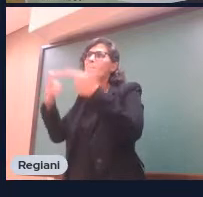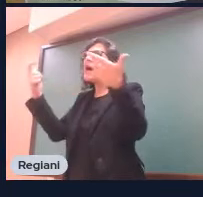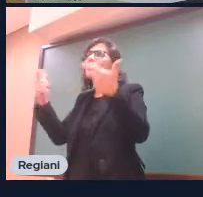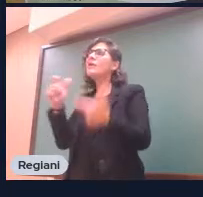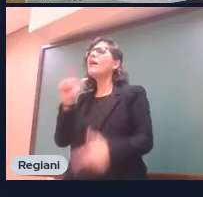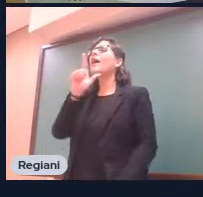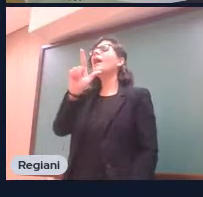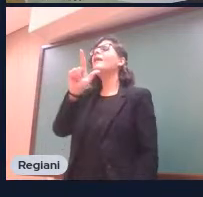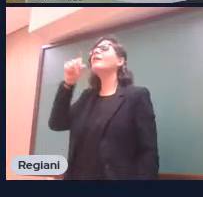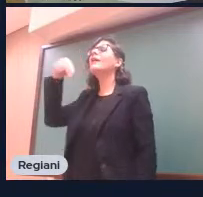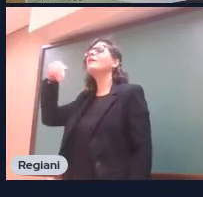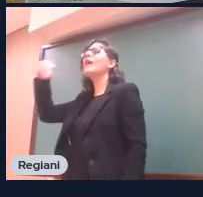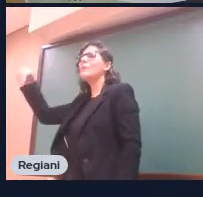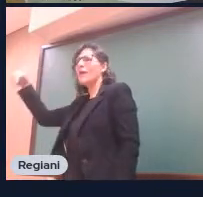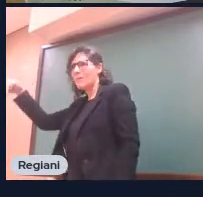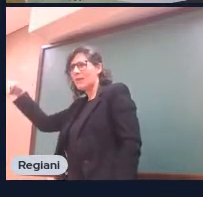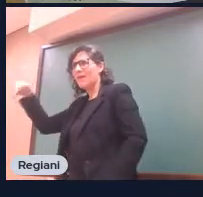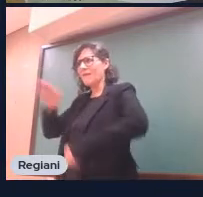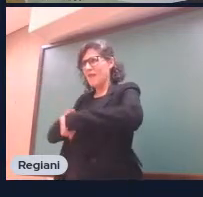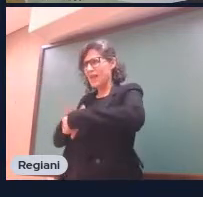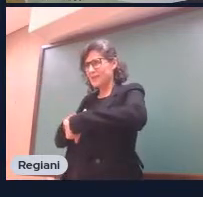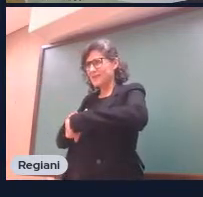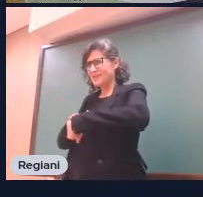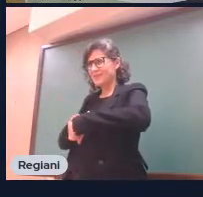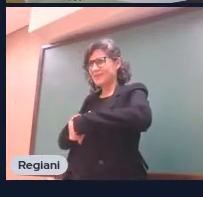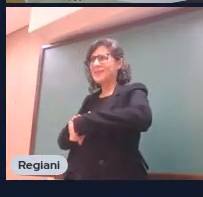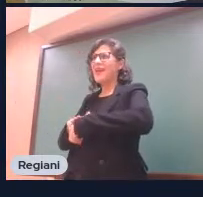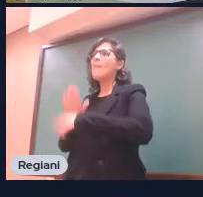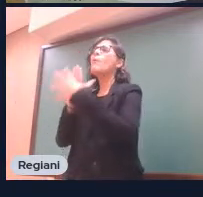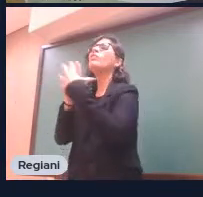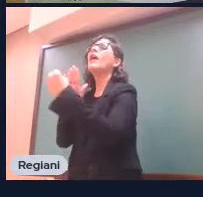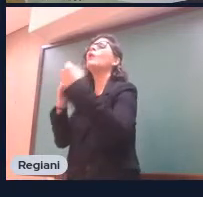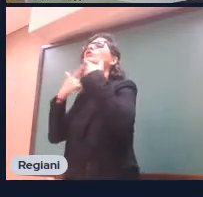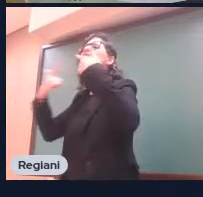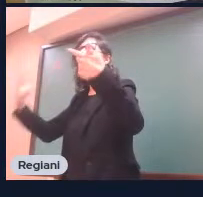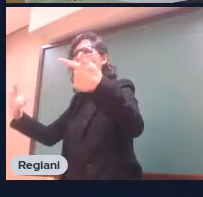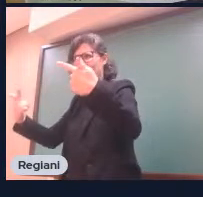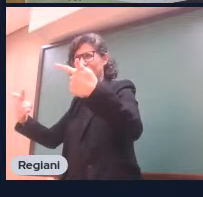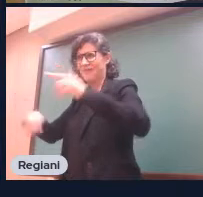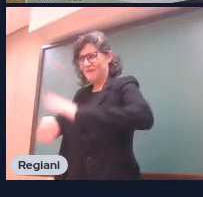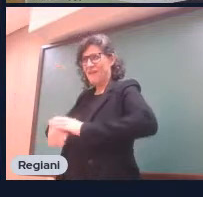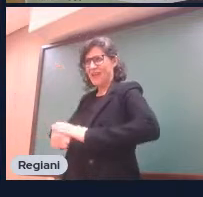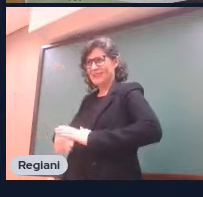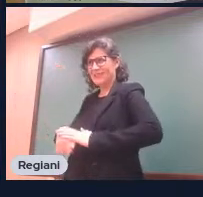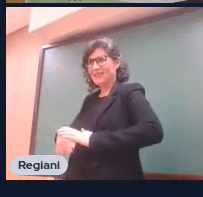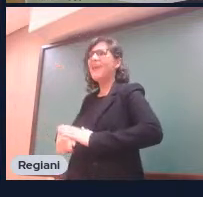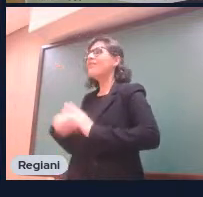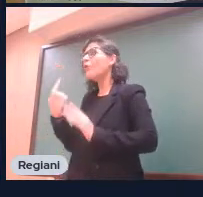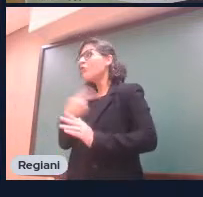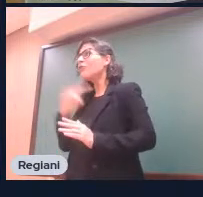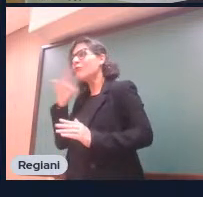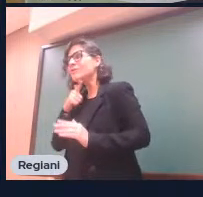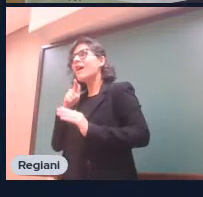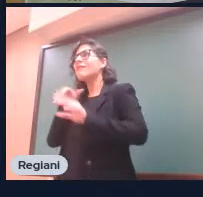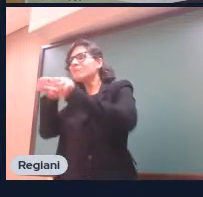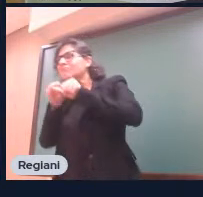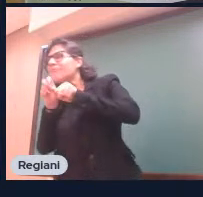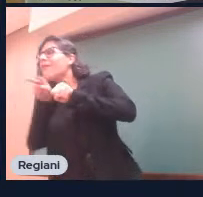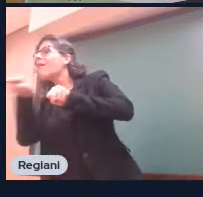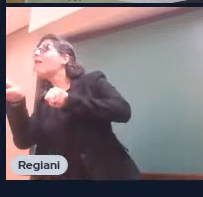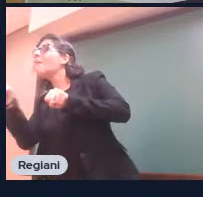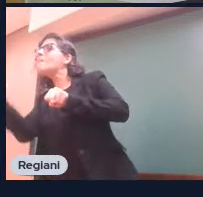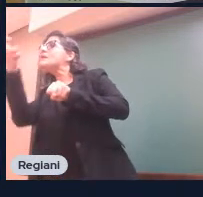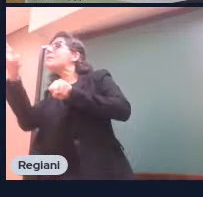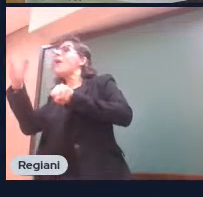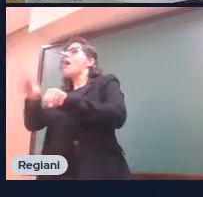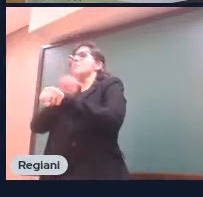They find these patterns on their own and they are able to predict the next word. So, after reading what everyone has